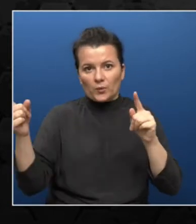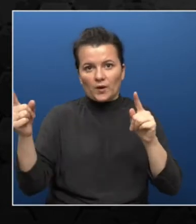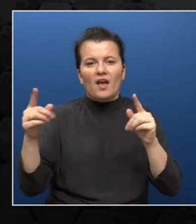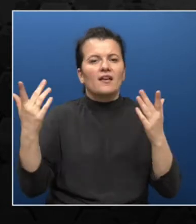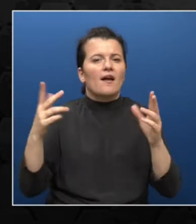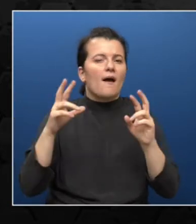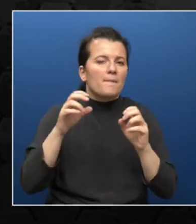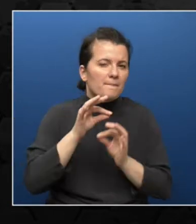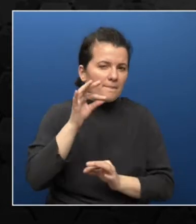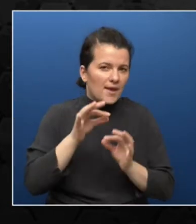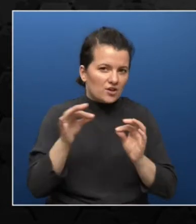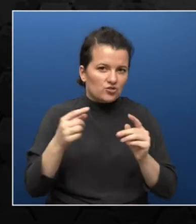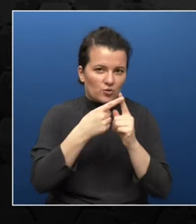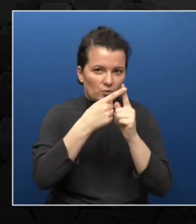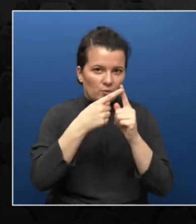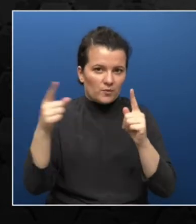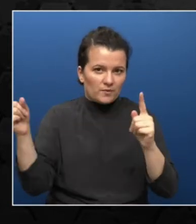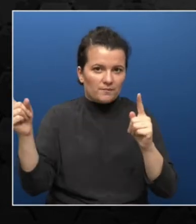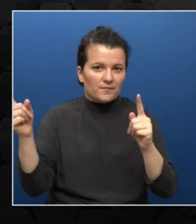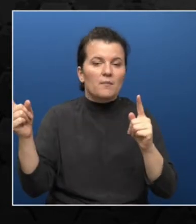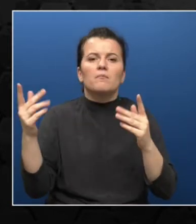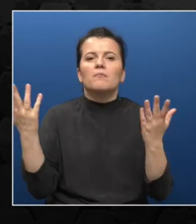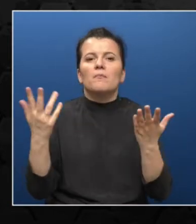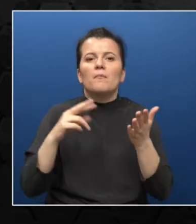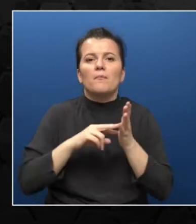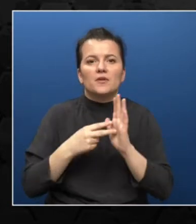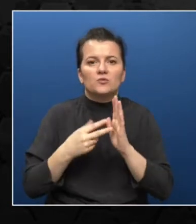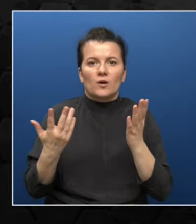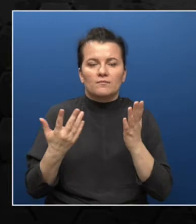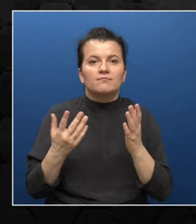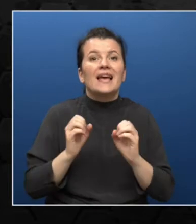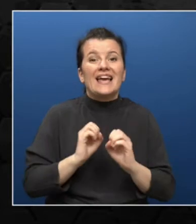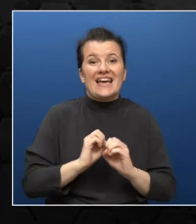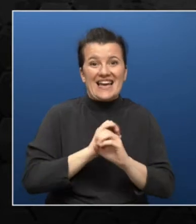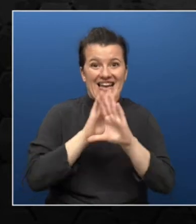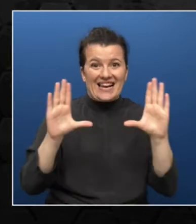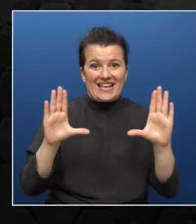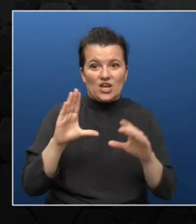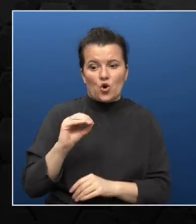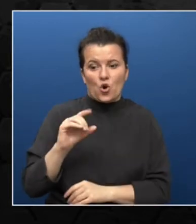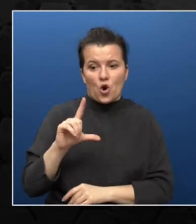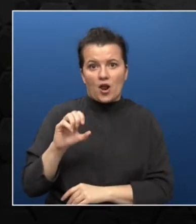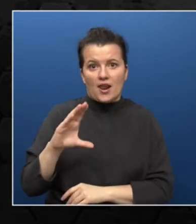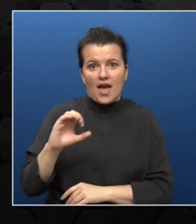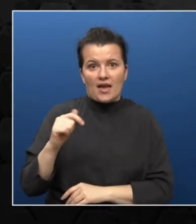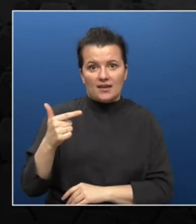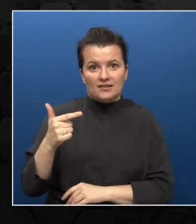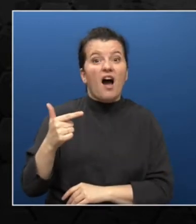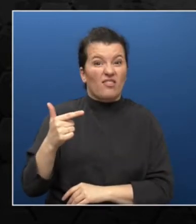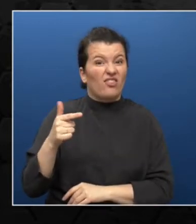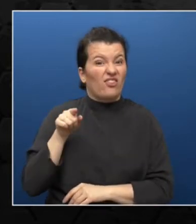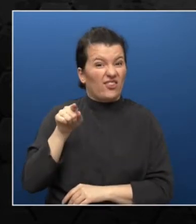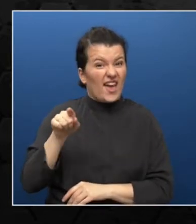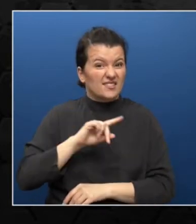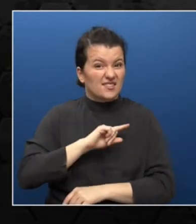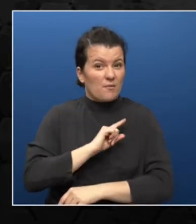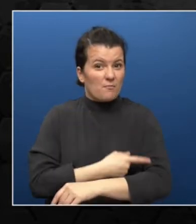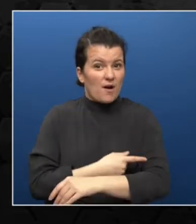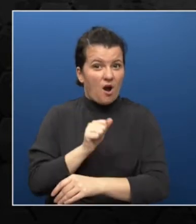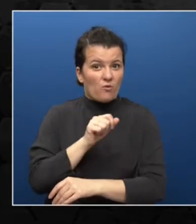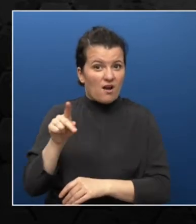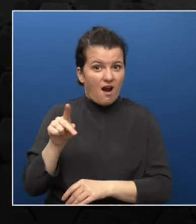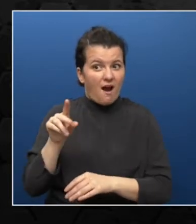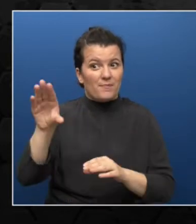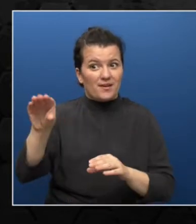language info using clear collect, a function from Power Apps, where we can each time that